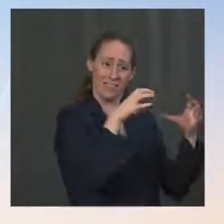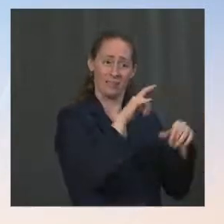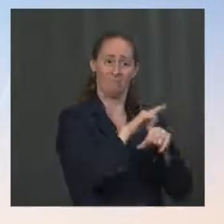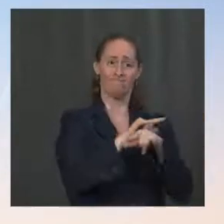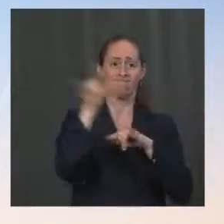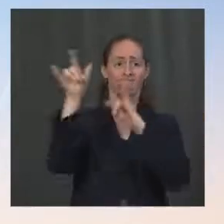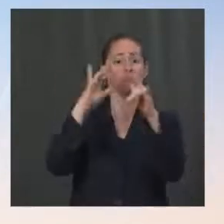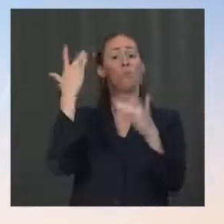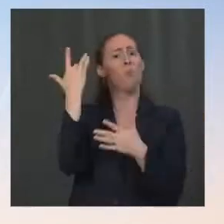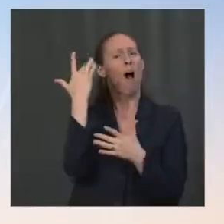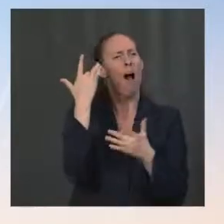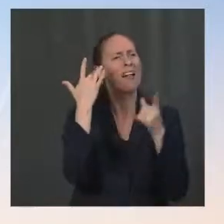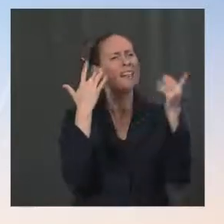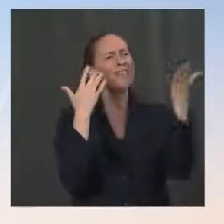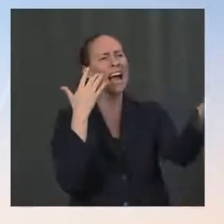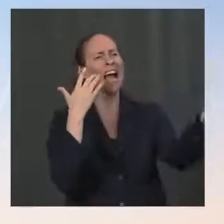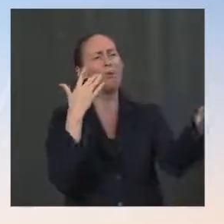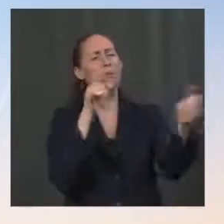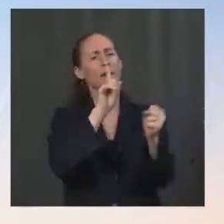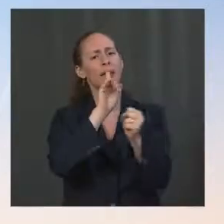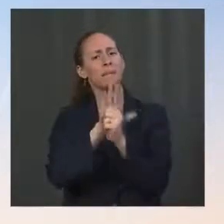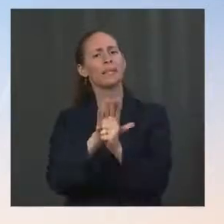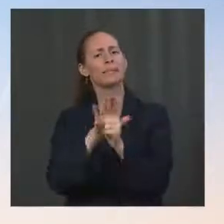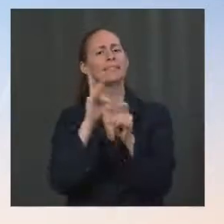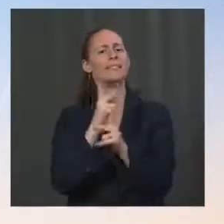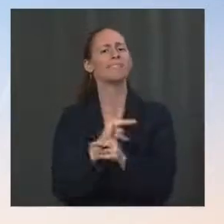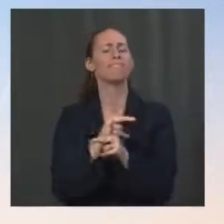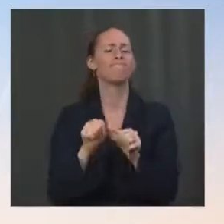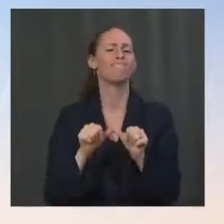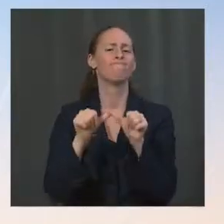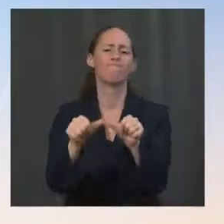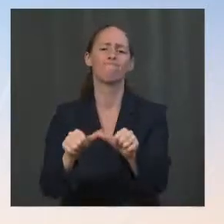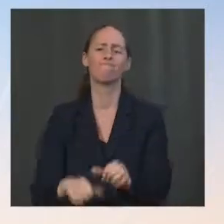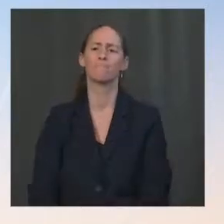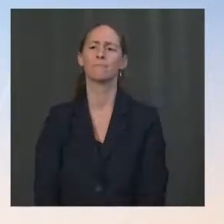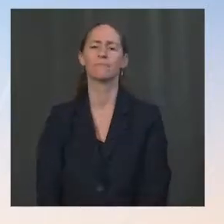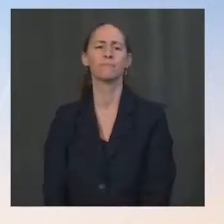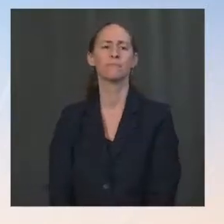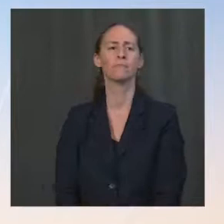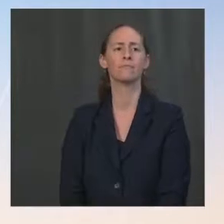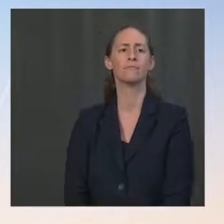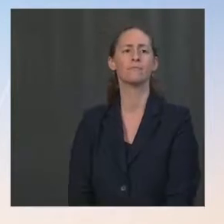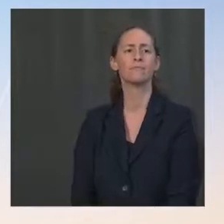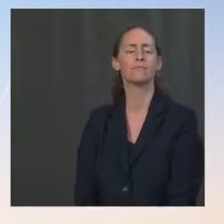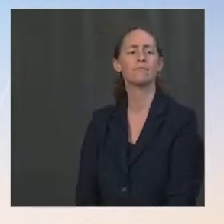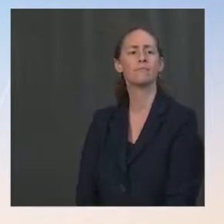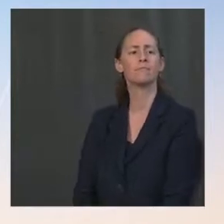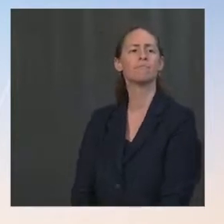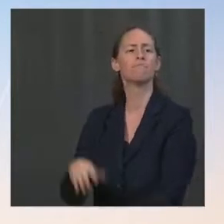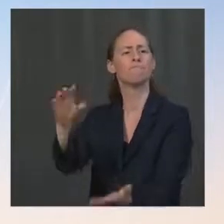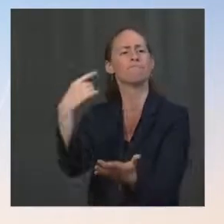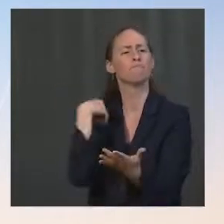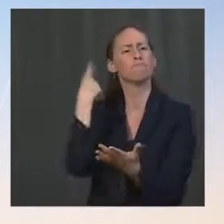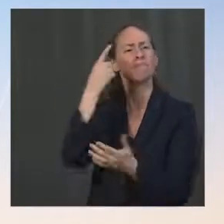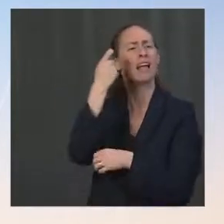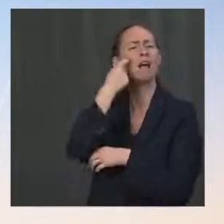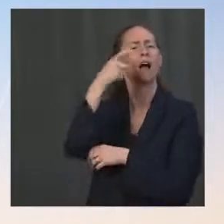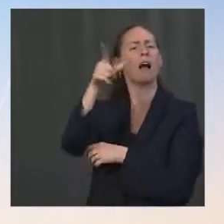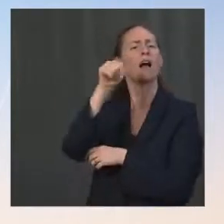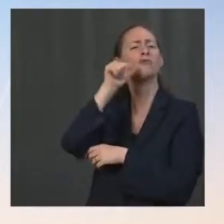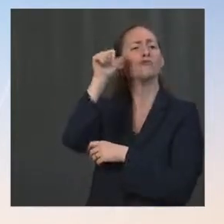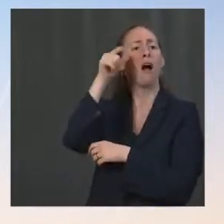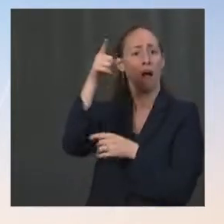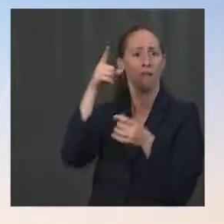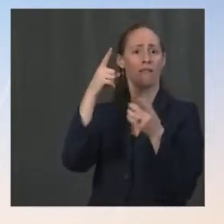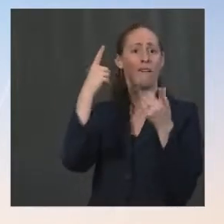for people to understand that. Go ahead. Thanks, Jen. I also wanted to ask you about the statement you put out. You said that in light of yesterday's attack, the